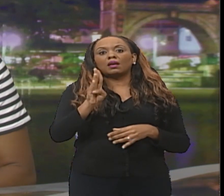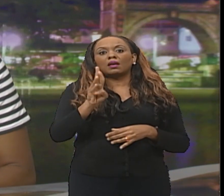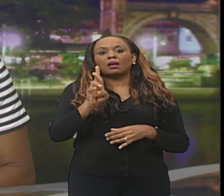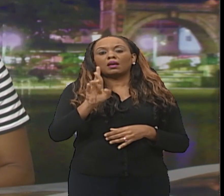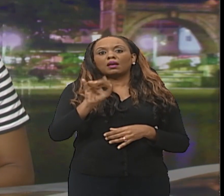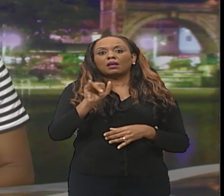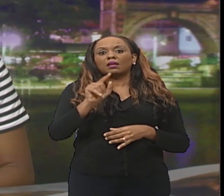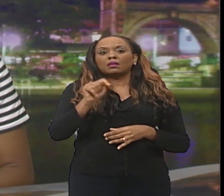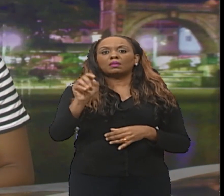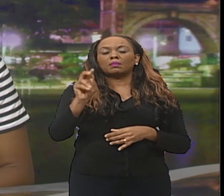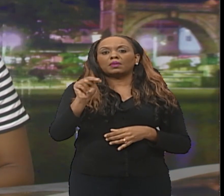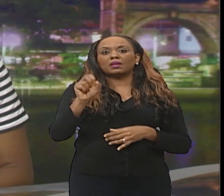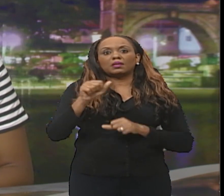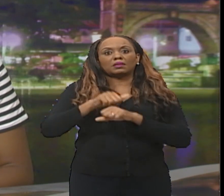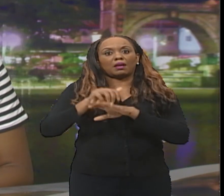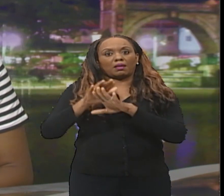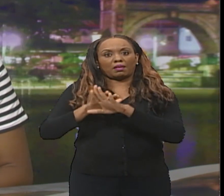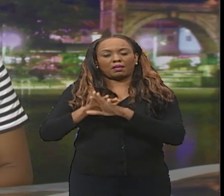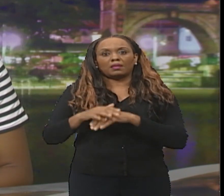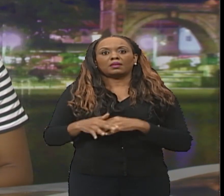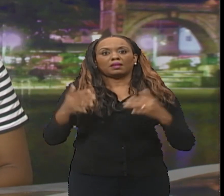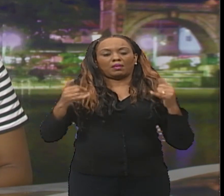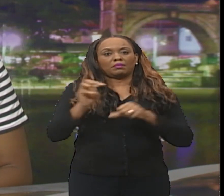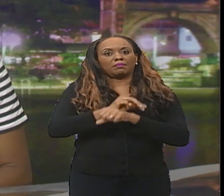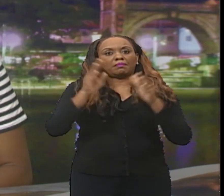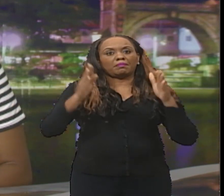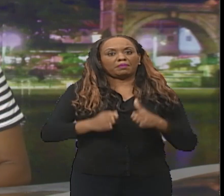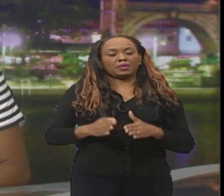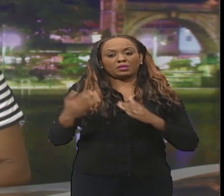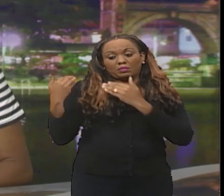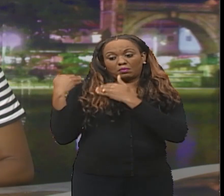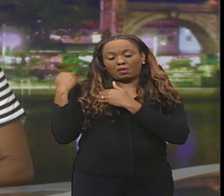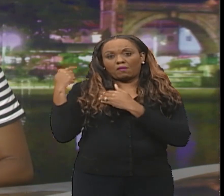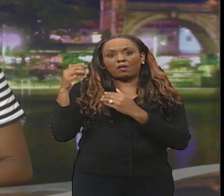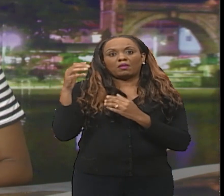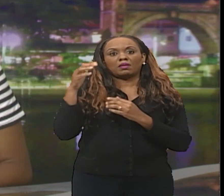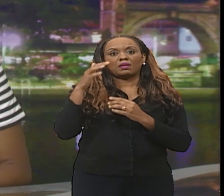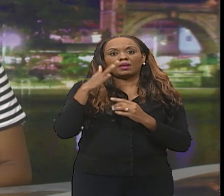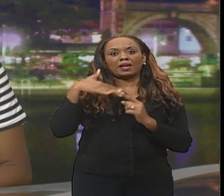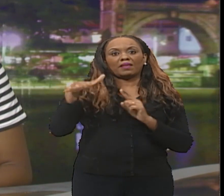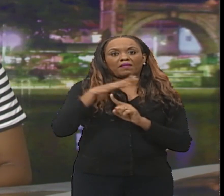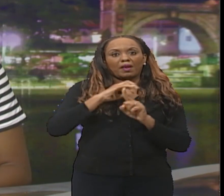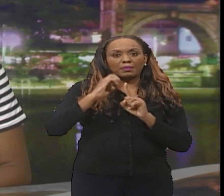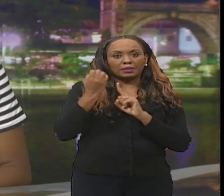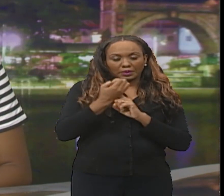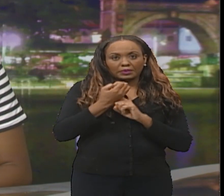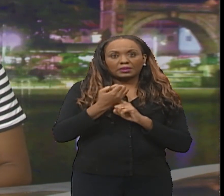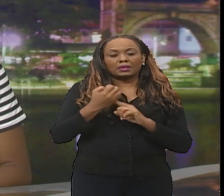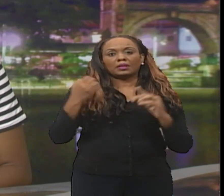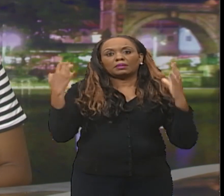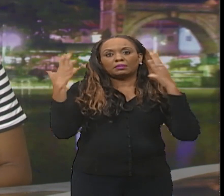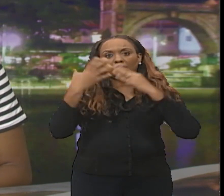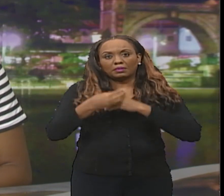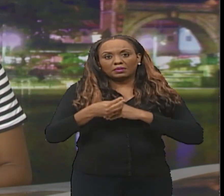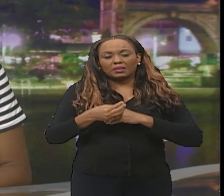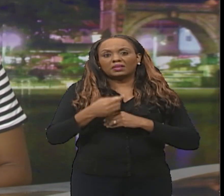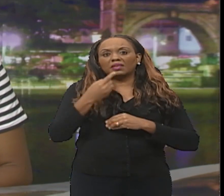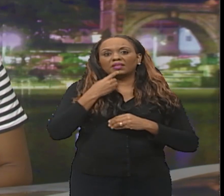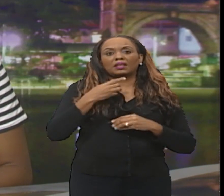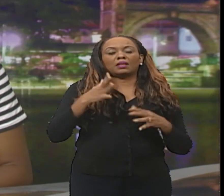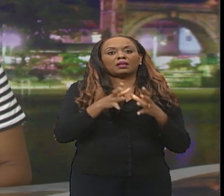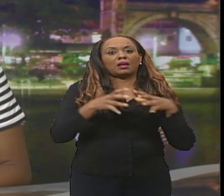to Minister of the Environment and National Beautification, Trevor Prescott, as environmental challenges evolve, government